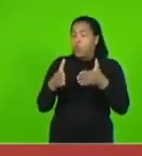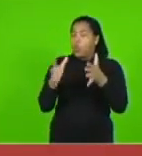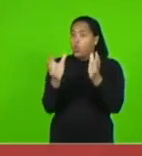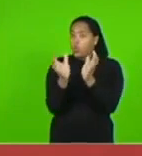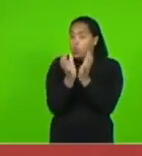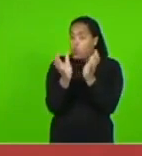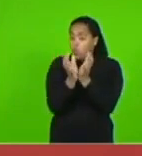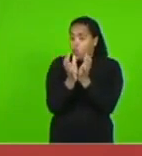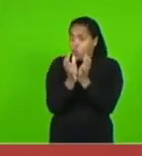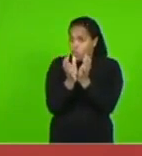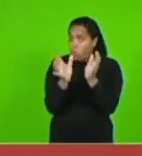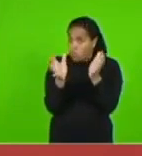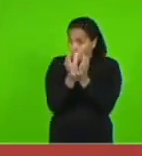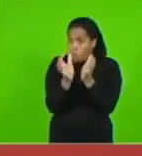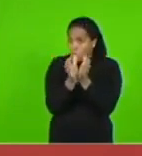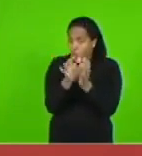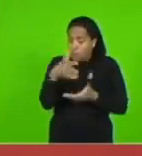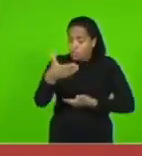proportional